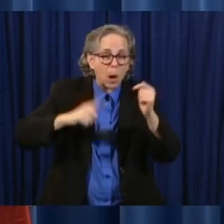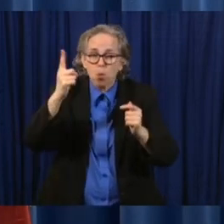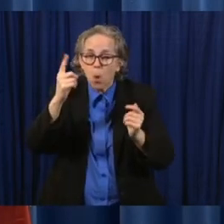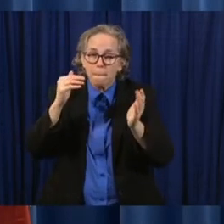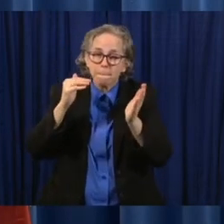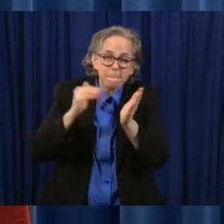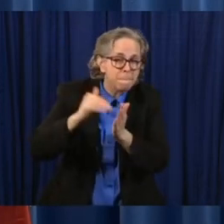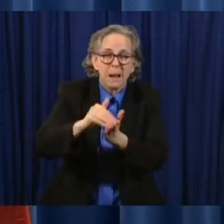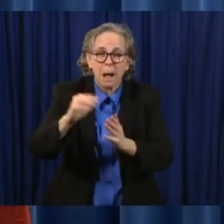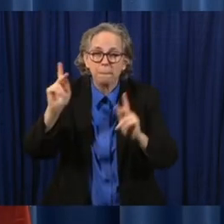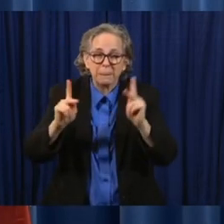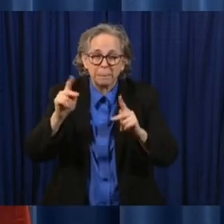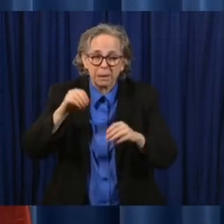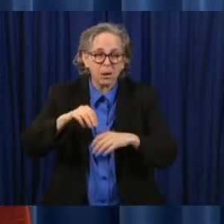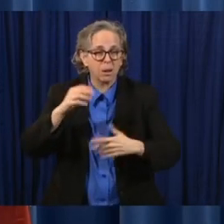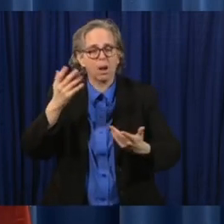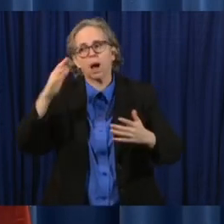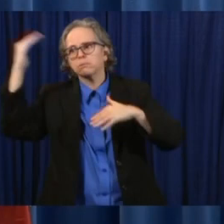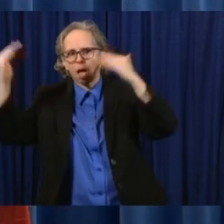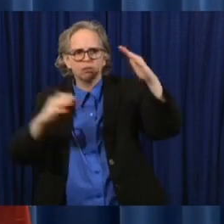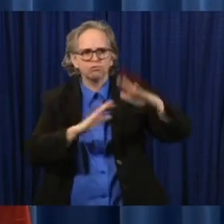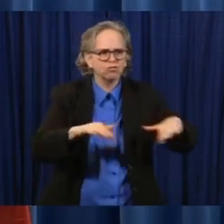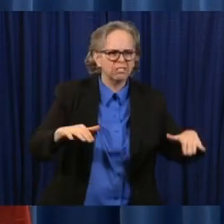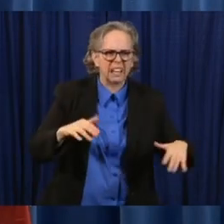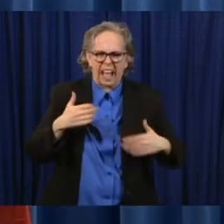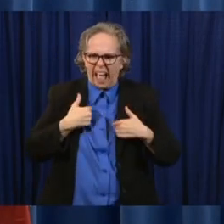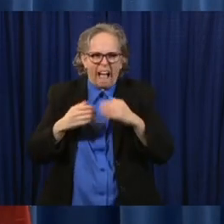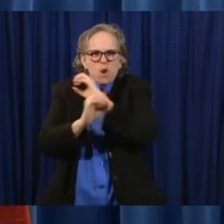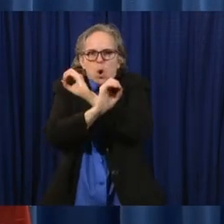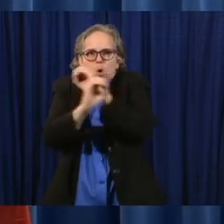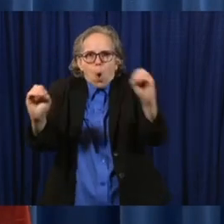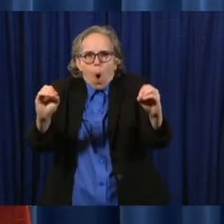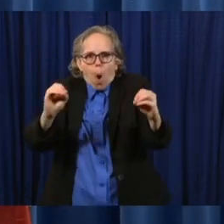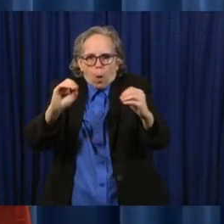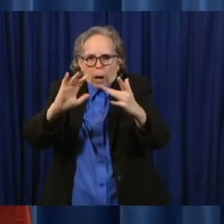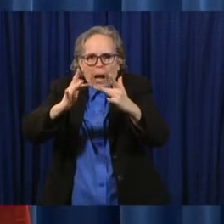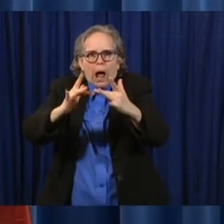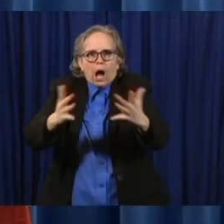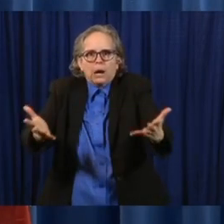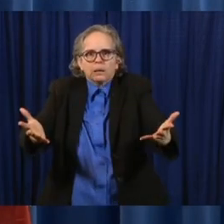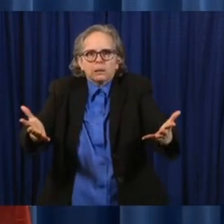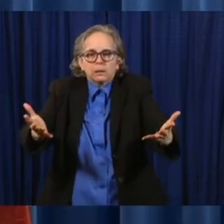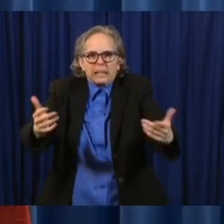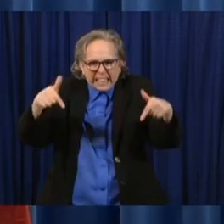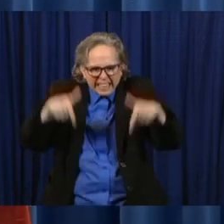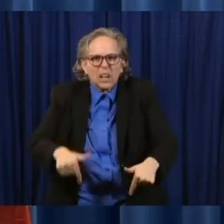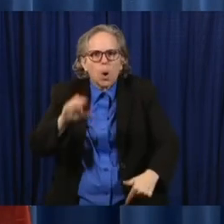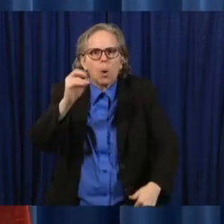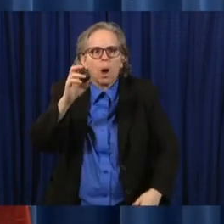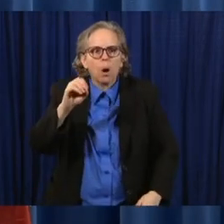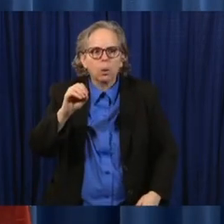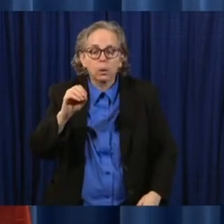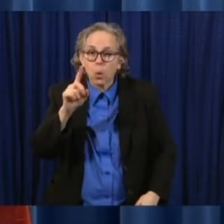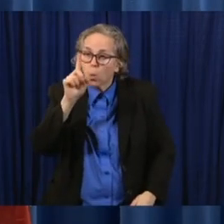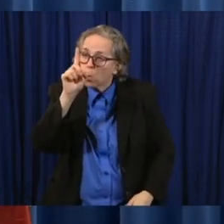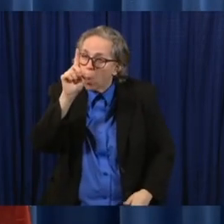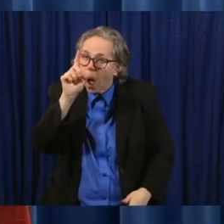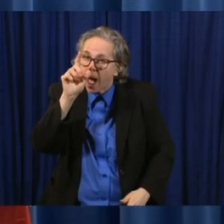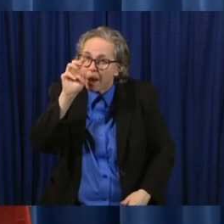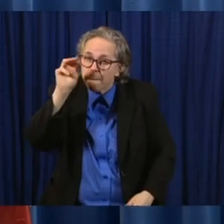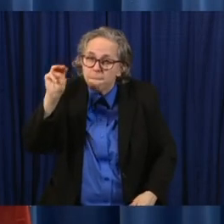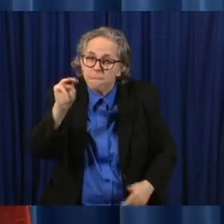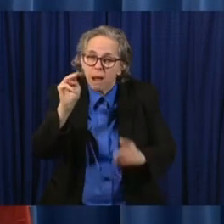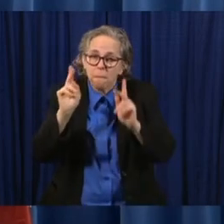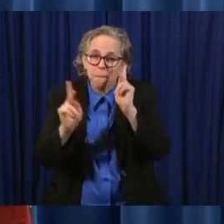adults and families, who don't have good internet access or no internet access at all. So that remains